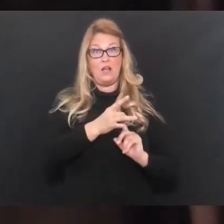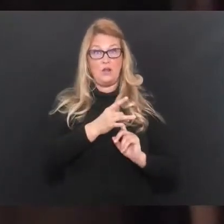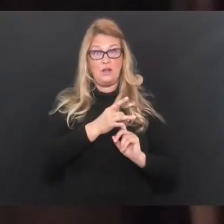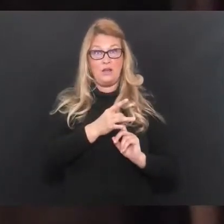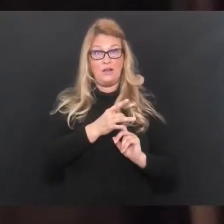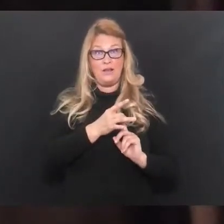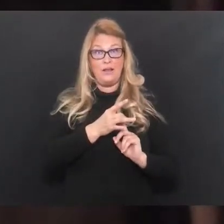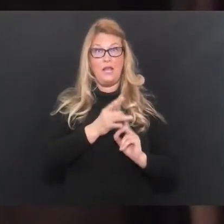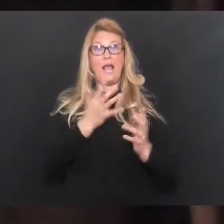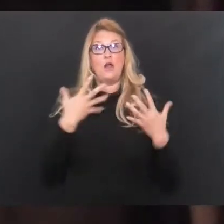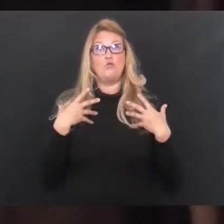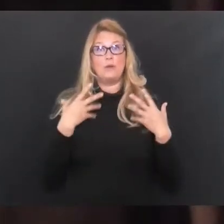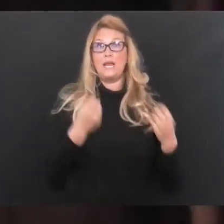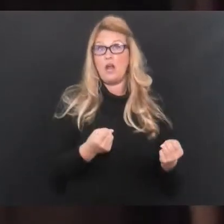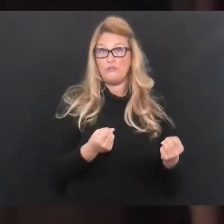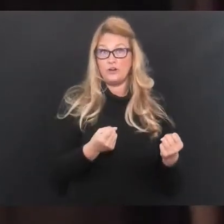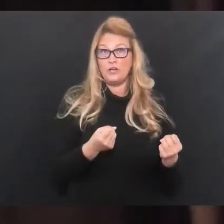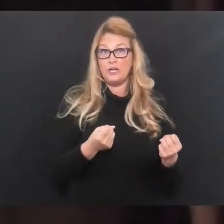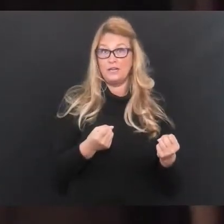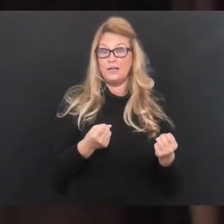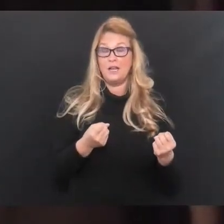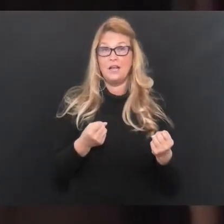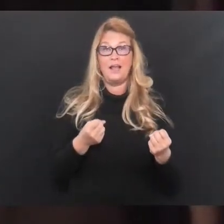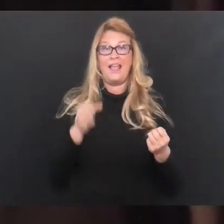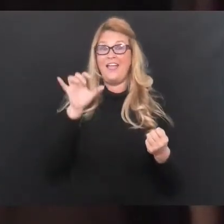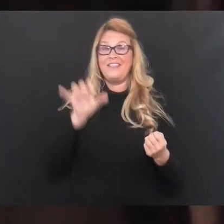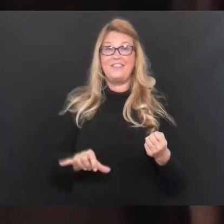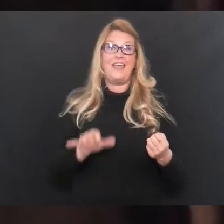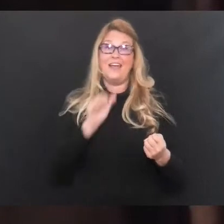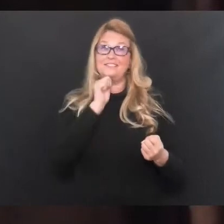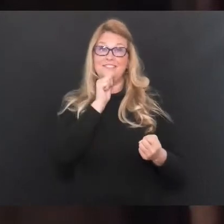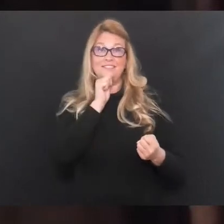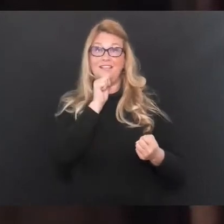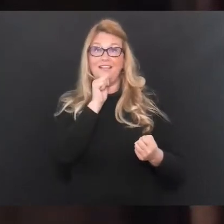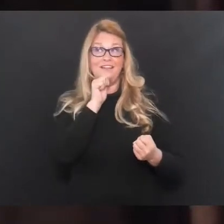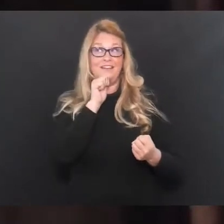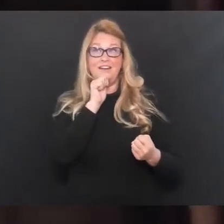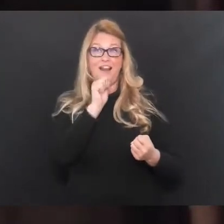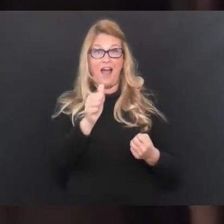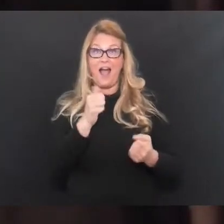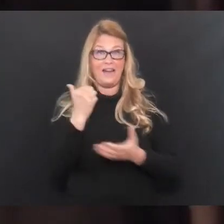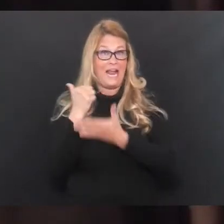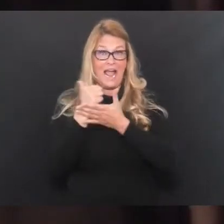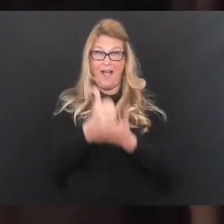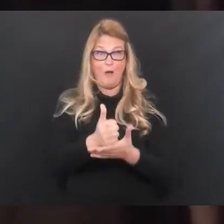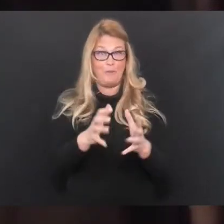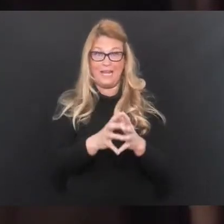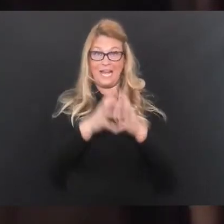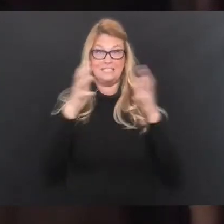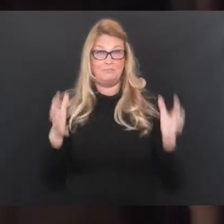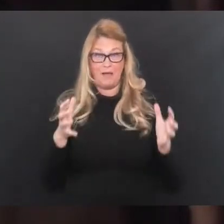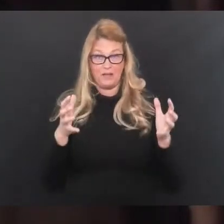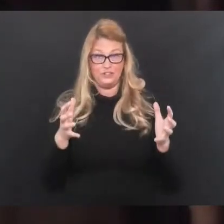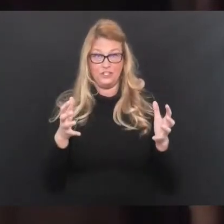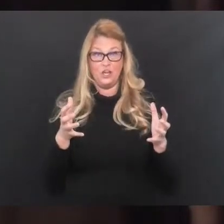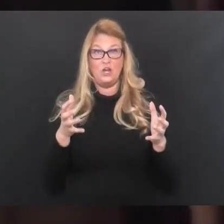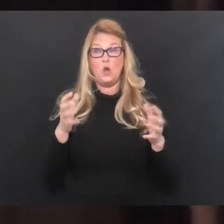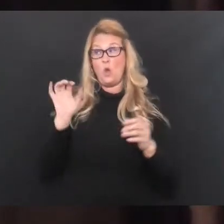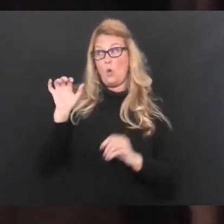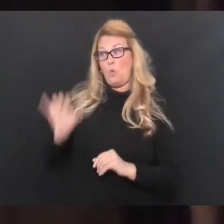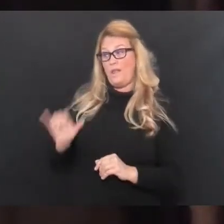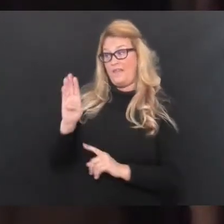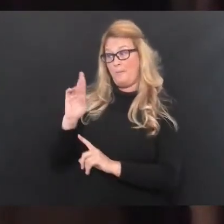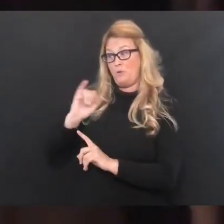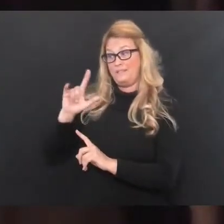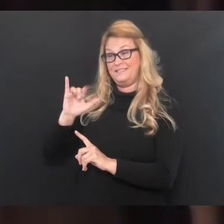better from COVID, native immunity doesn't seem to be as perpetuated, doesn't seem to be as good with the Brazilian variant.